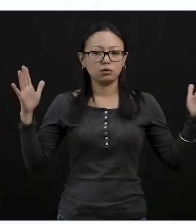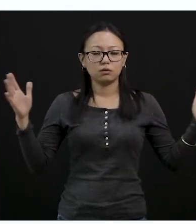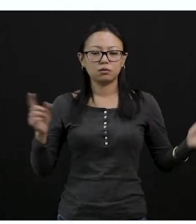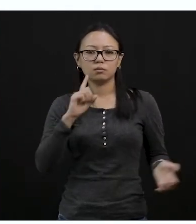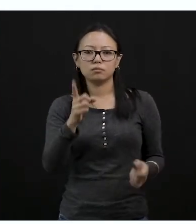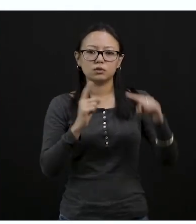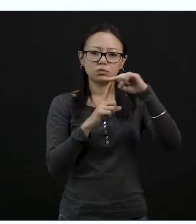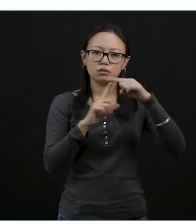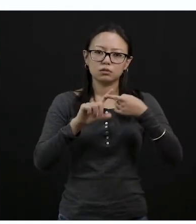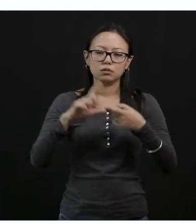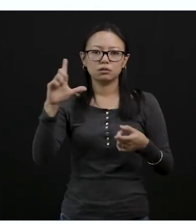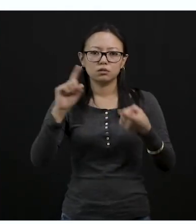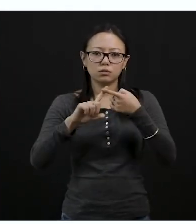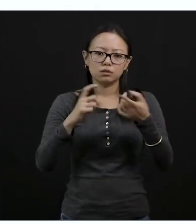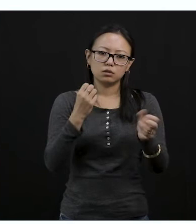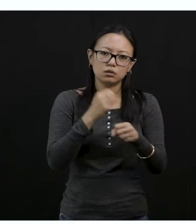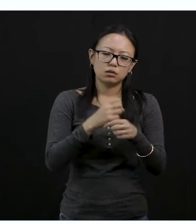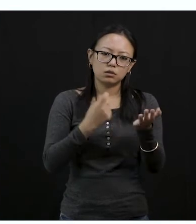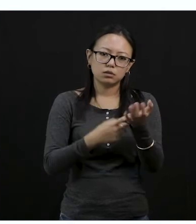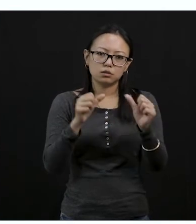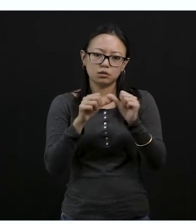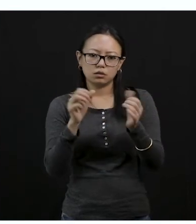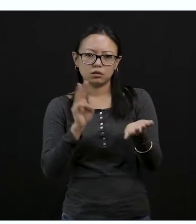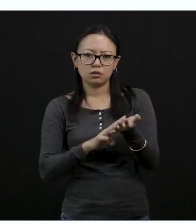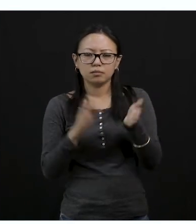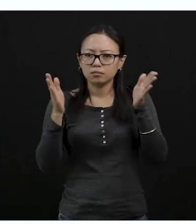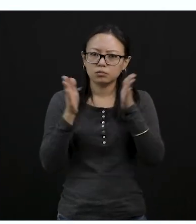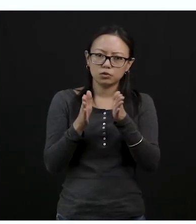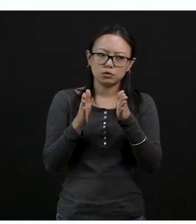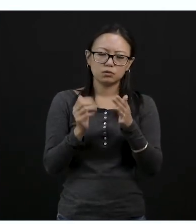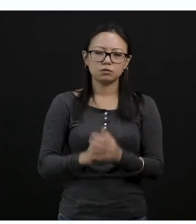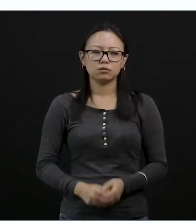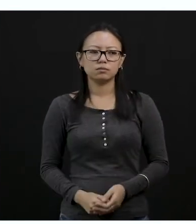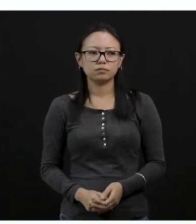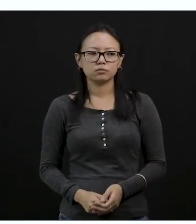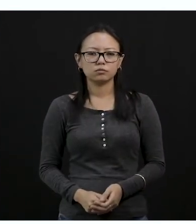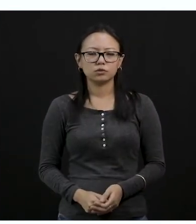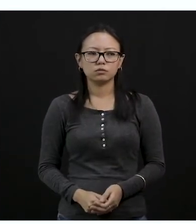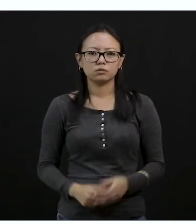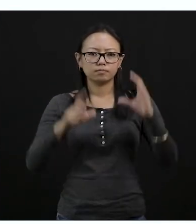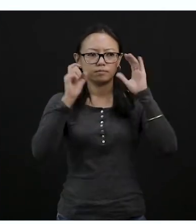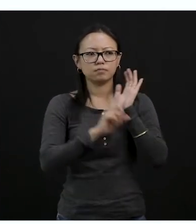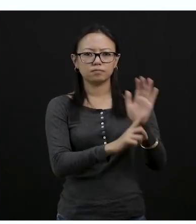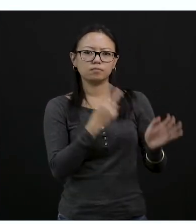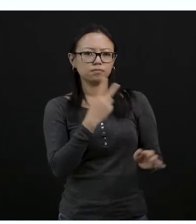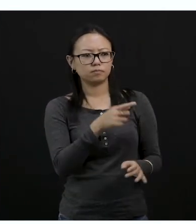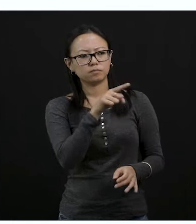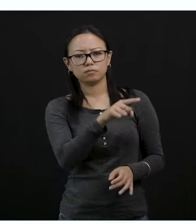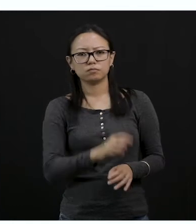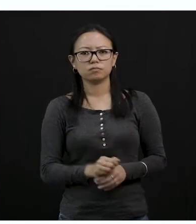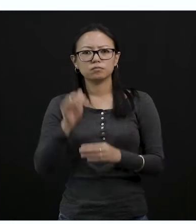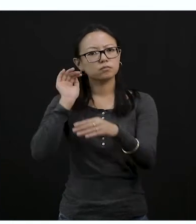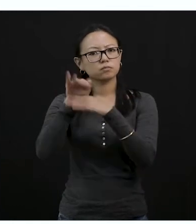who receives this telegram receives the message that you want to give. Okay, so all these things are done in a